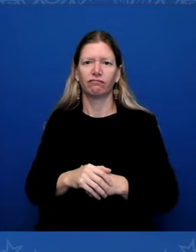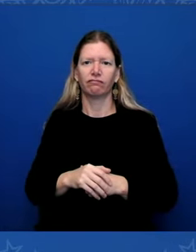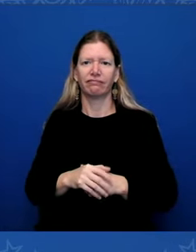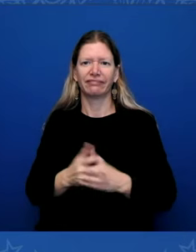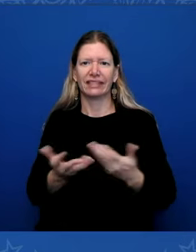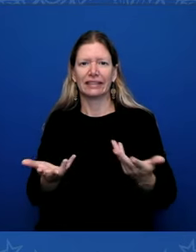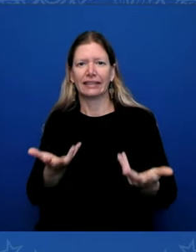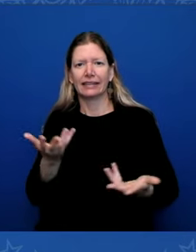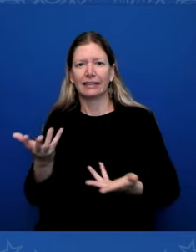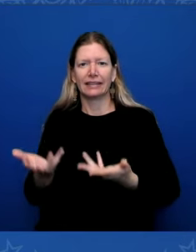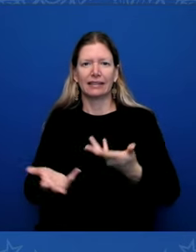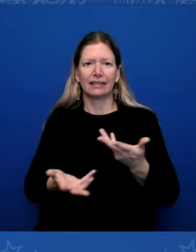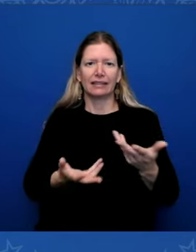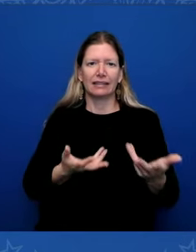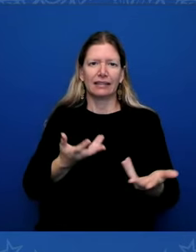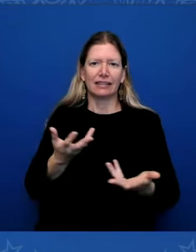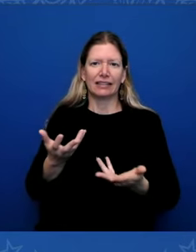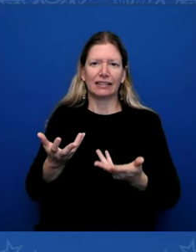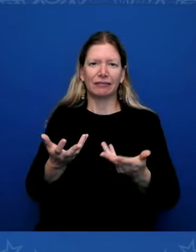celebrated